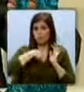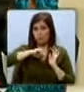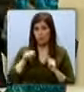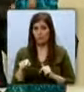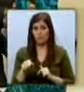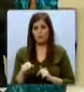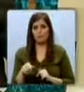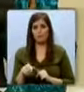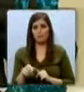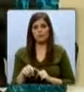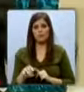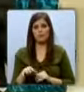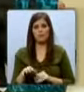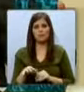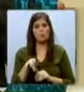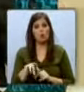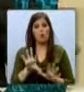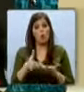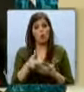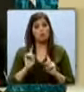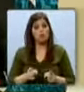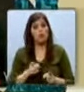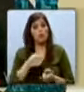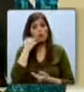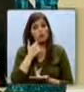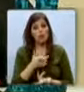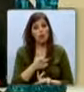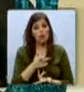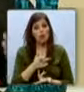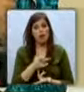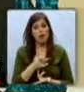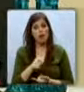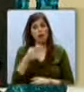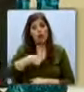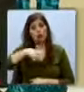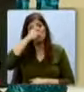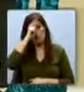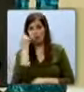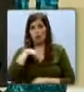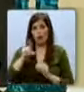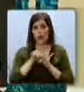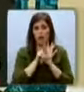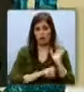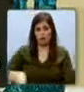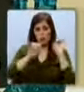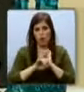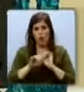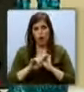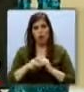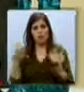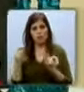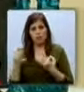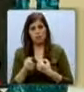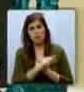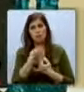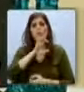When it became serious, we didn't stick to what we have agreed. And to be very frank, the first member state